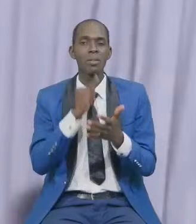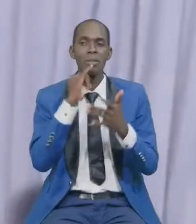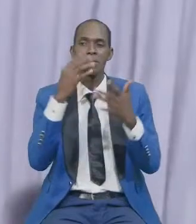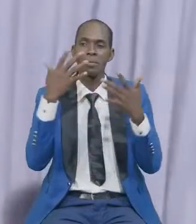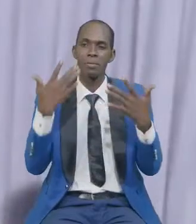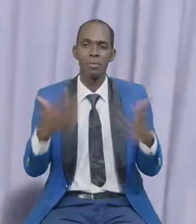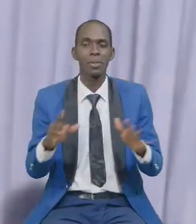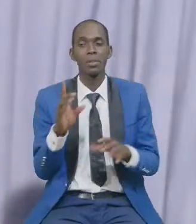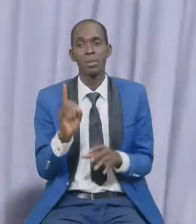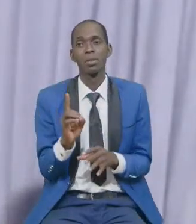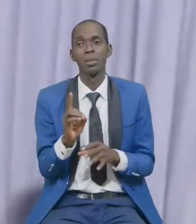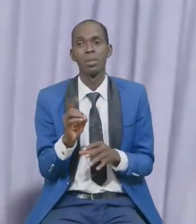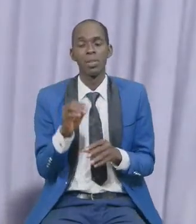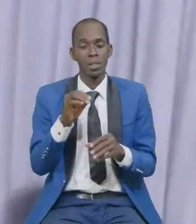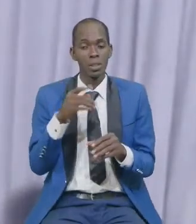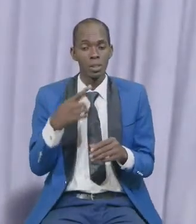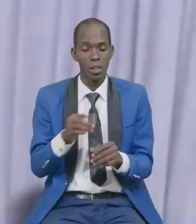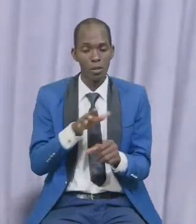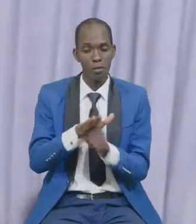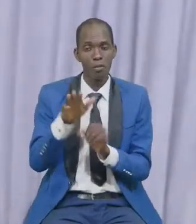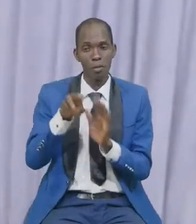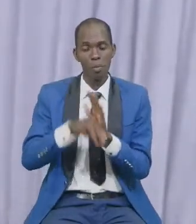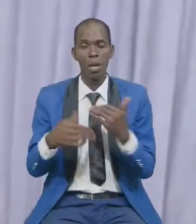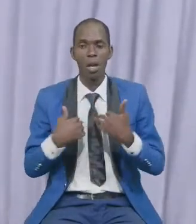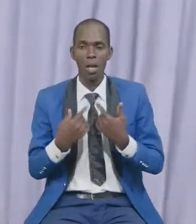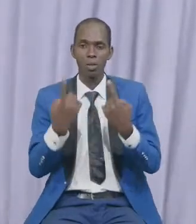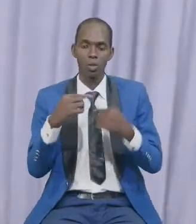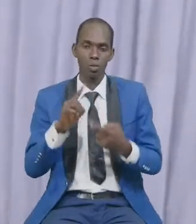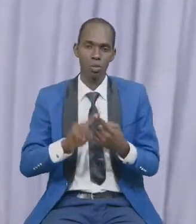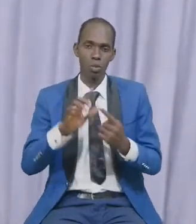finished. A fulfillment has come in your life today.